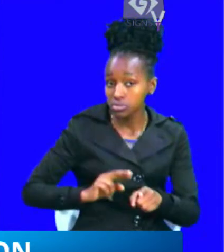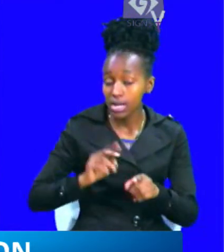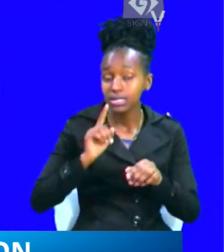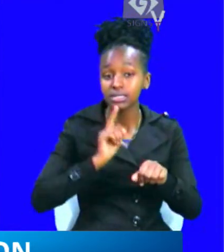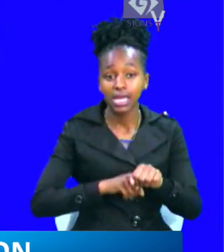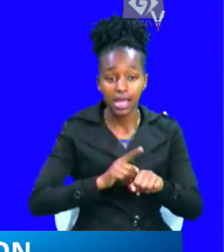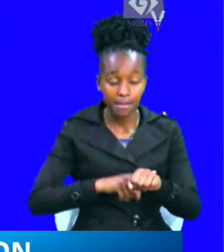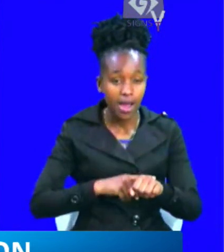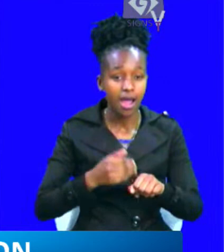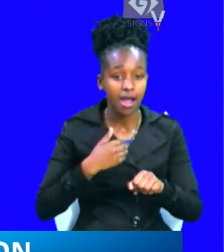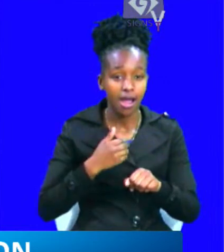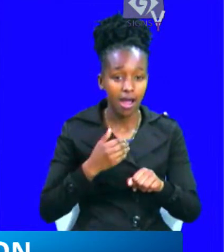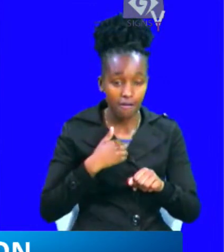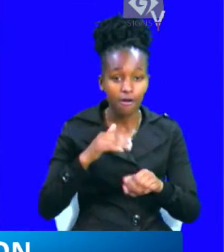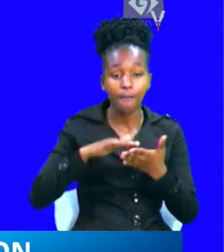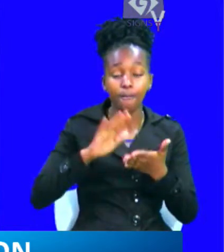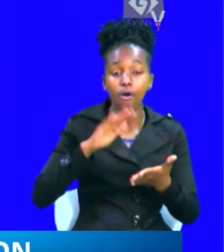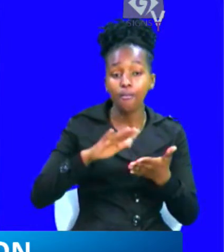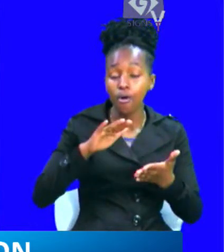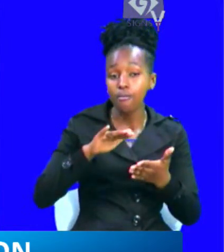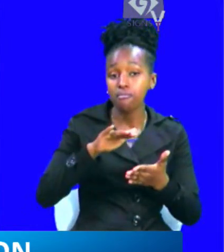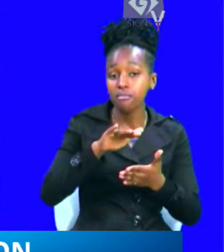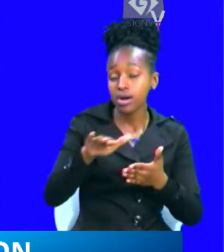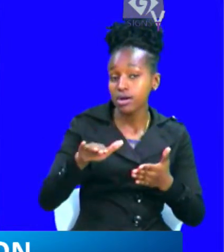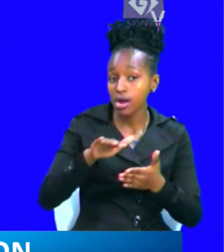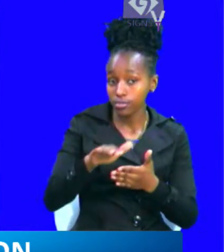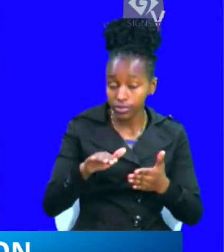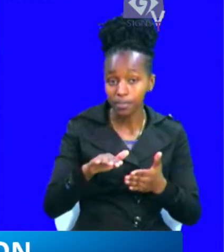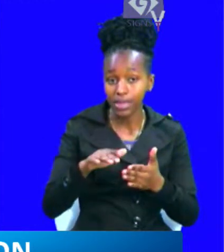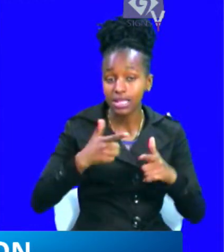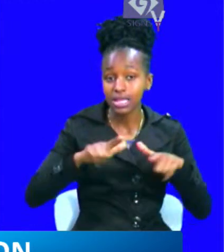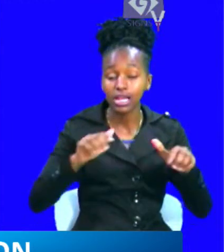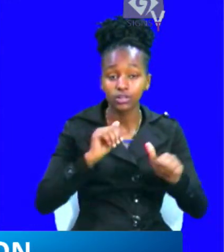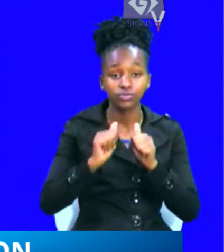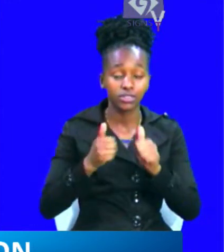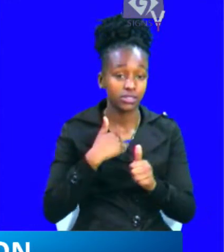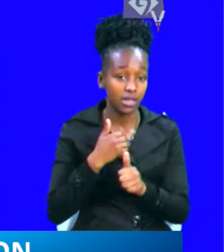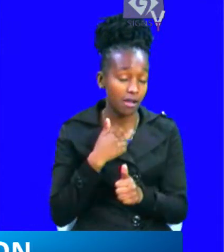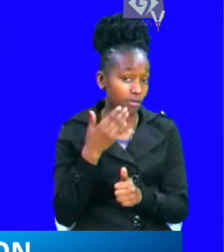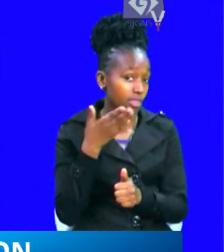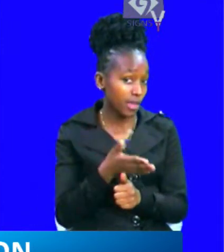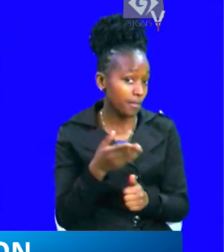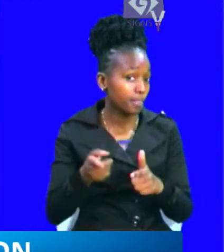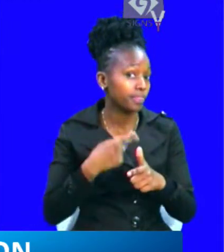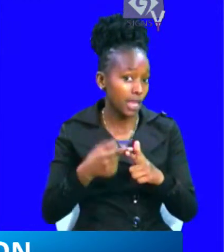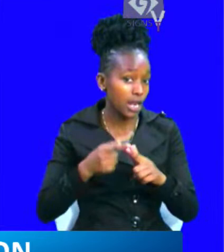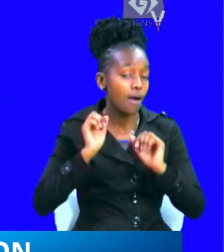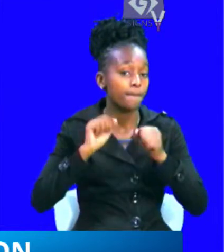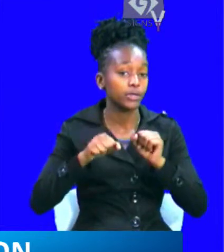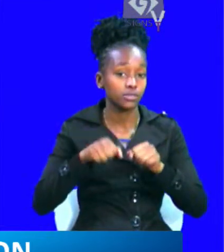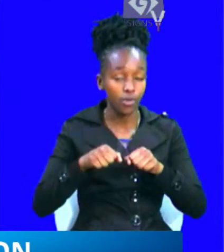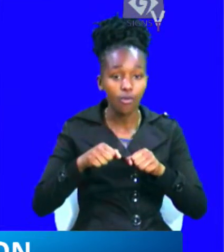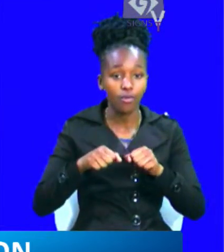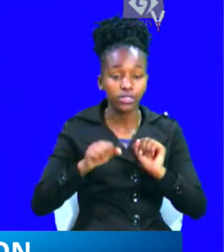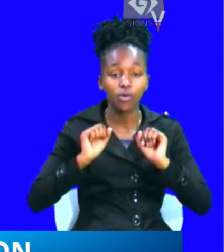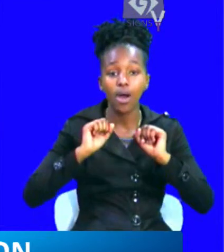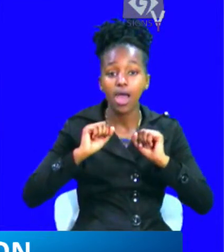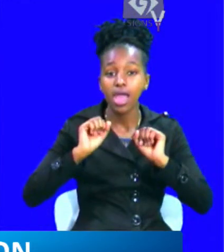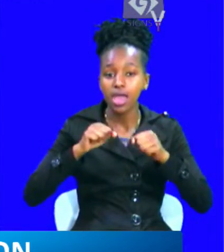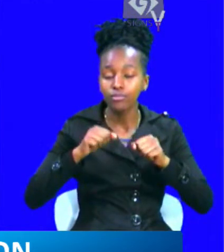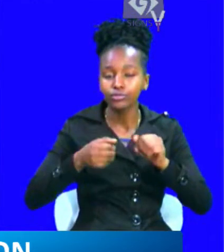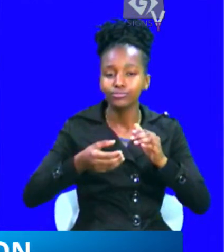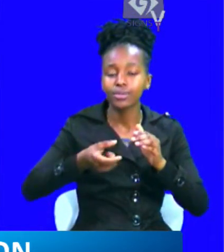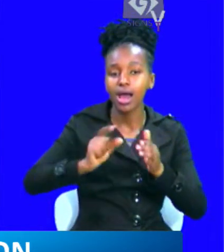sort of gained more ground in the land where they are sowing their seed, then they will be able to extend their work